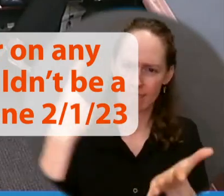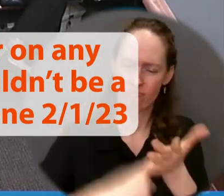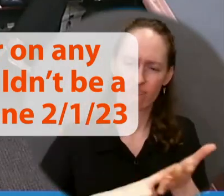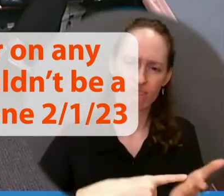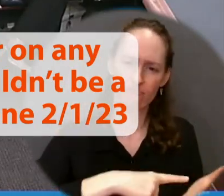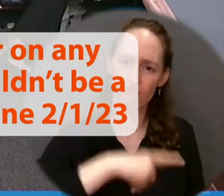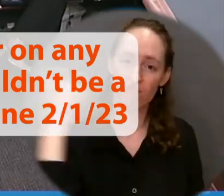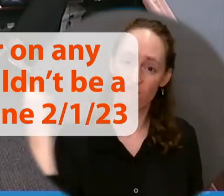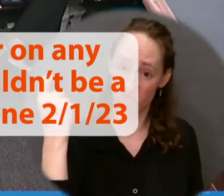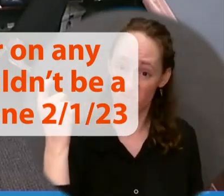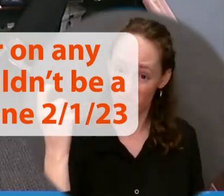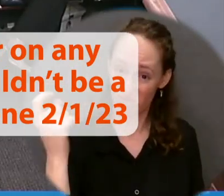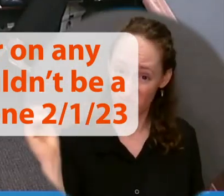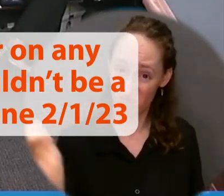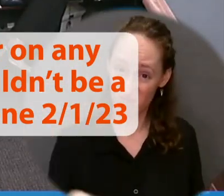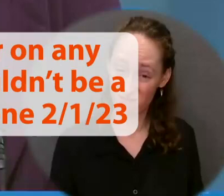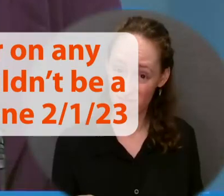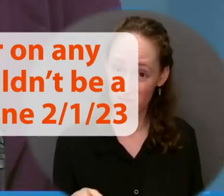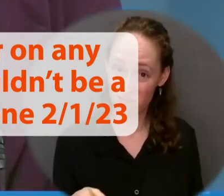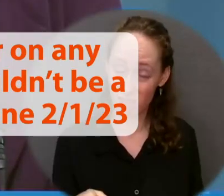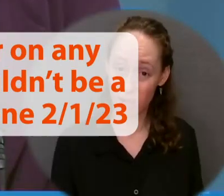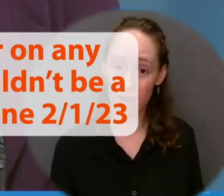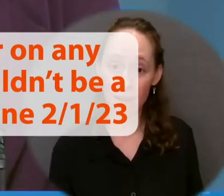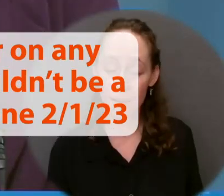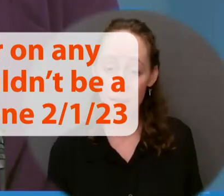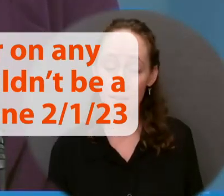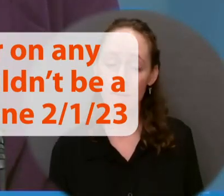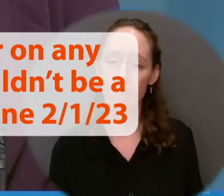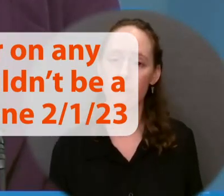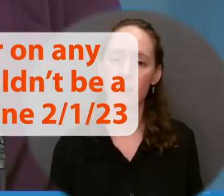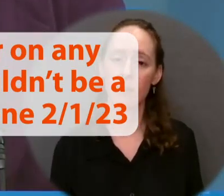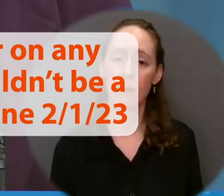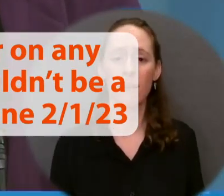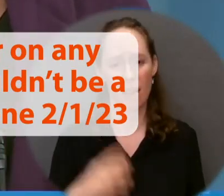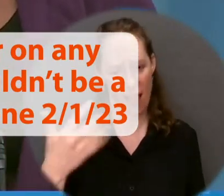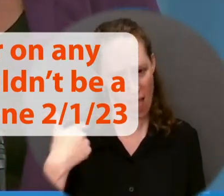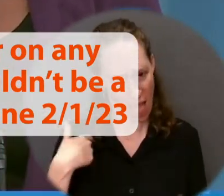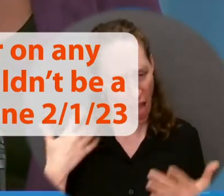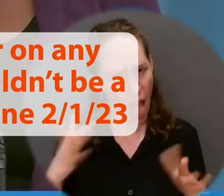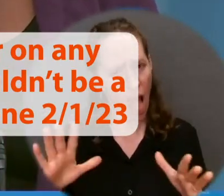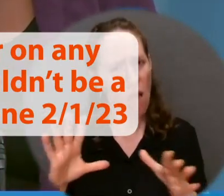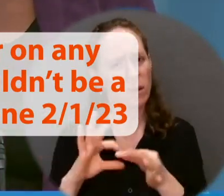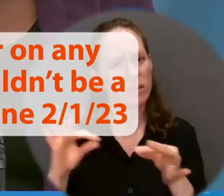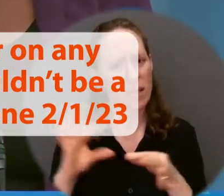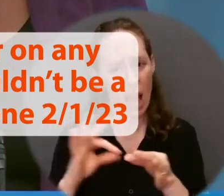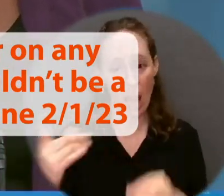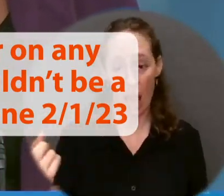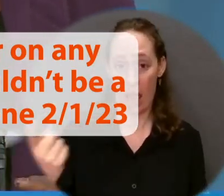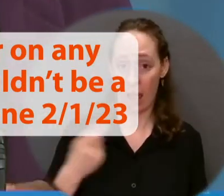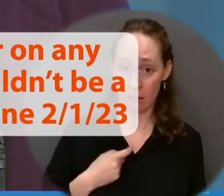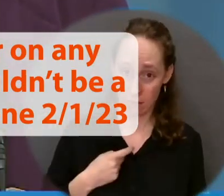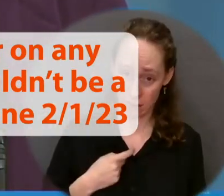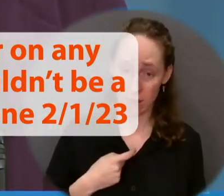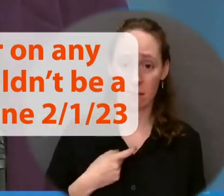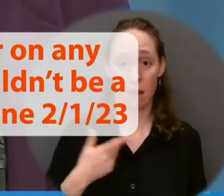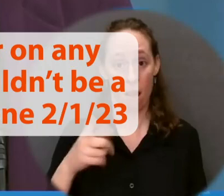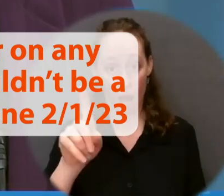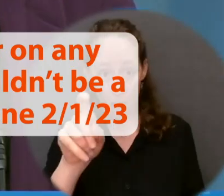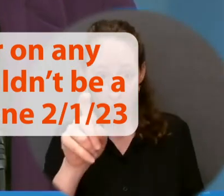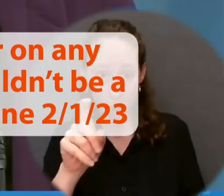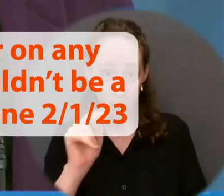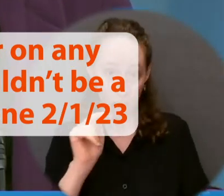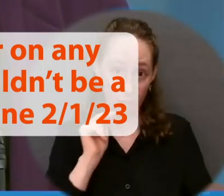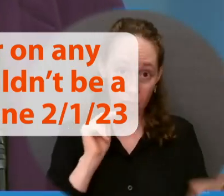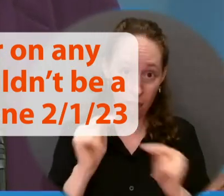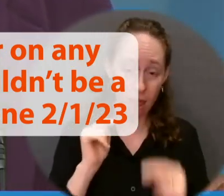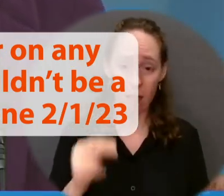their constitutional obligation? Look, what I'm saying is we've been very clear about when we've been asked if there's going to be if there's room